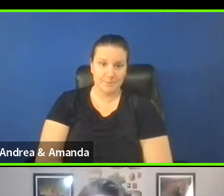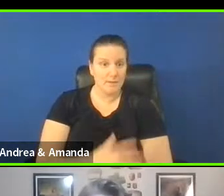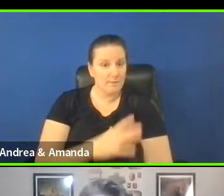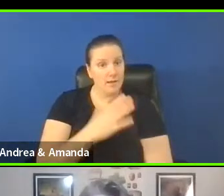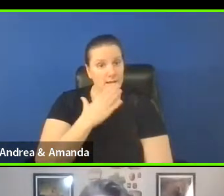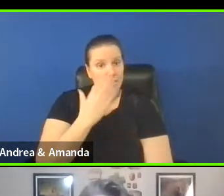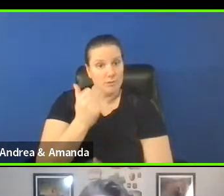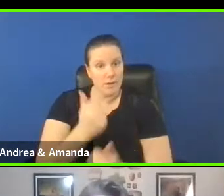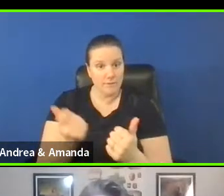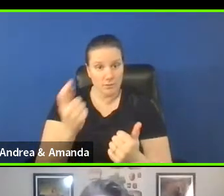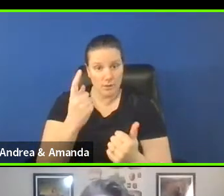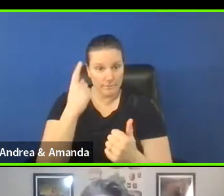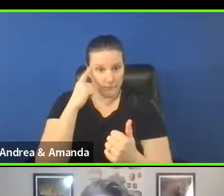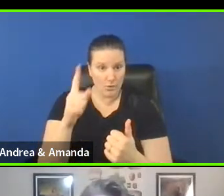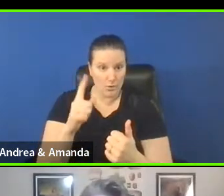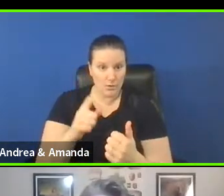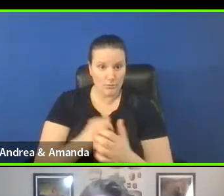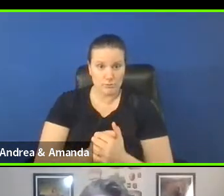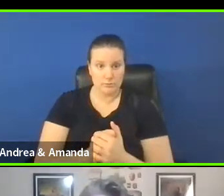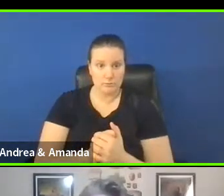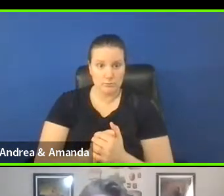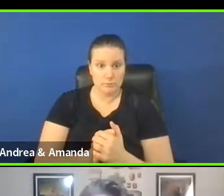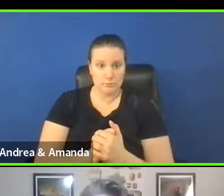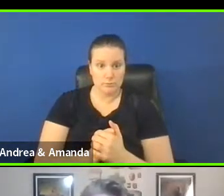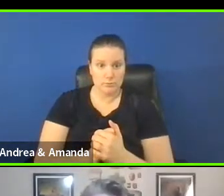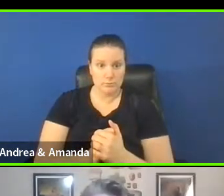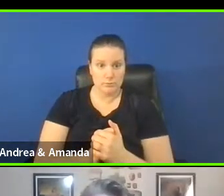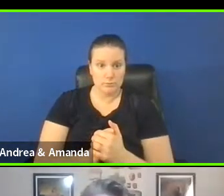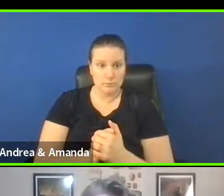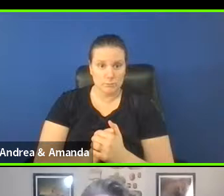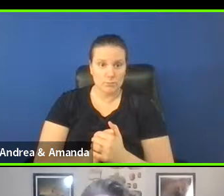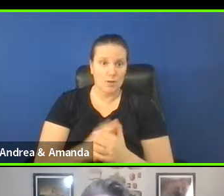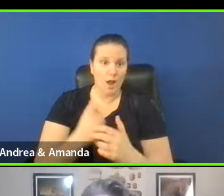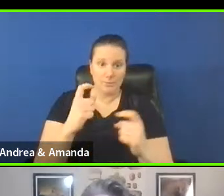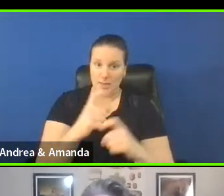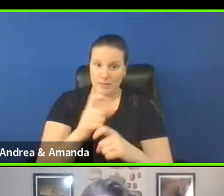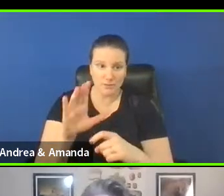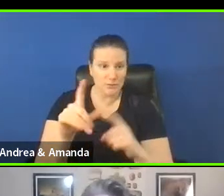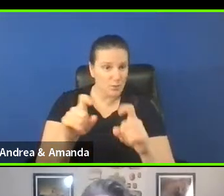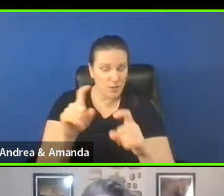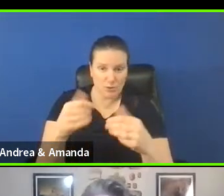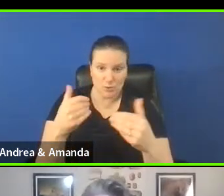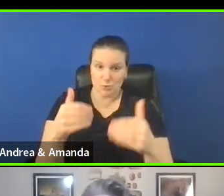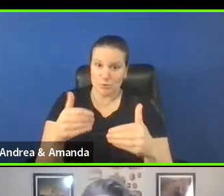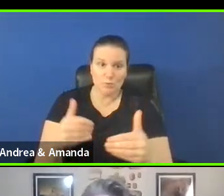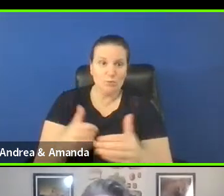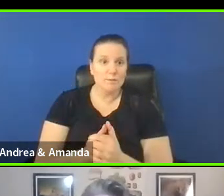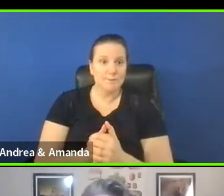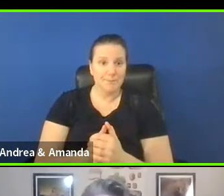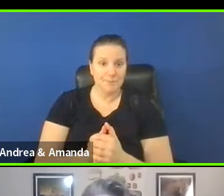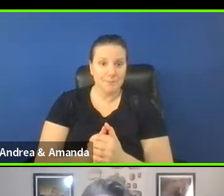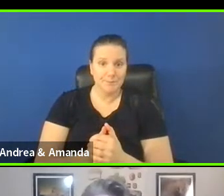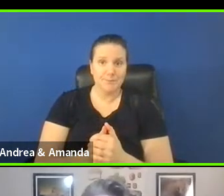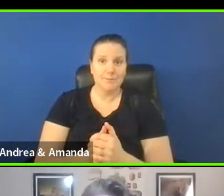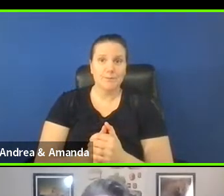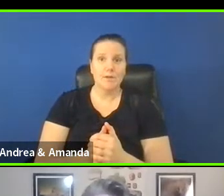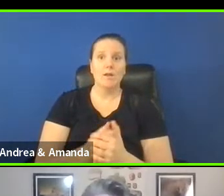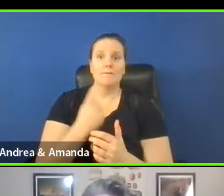you everyone for the complexity of your questions and for